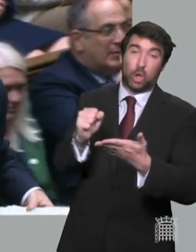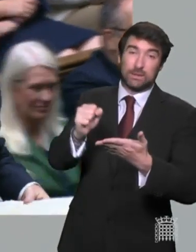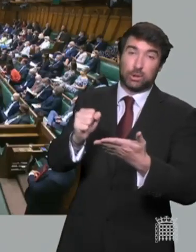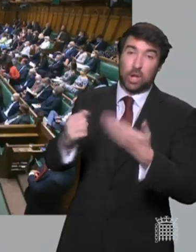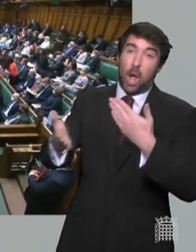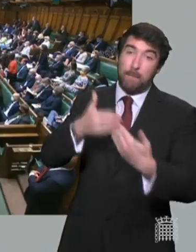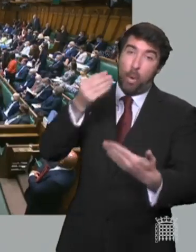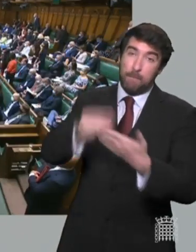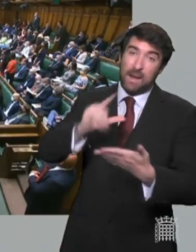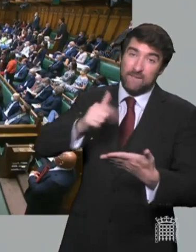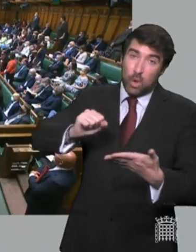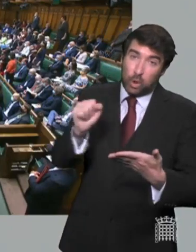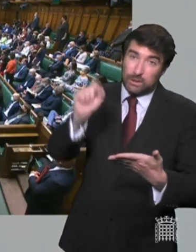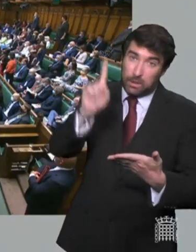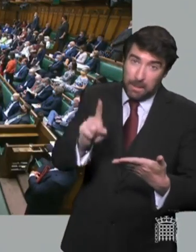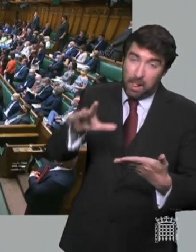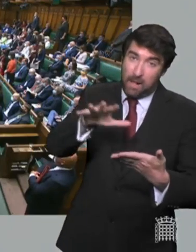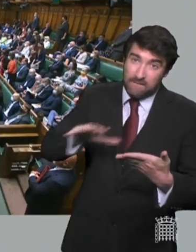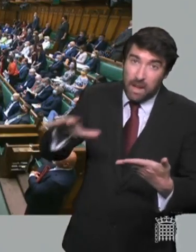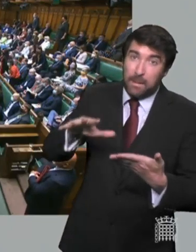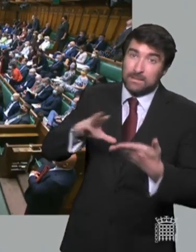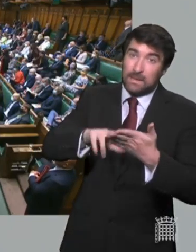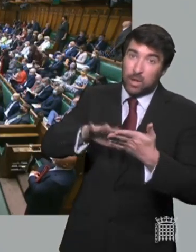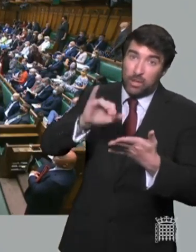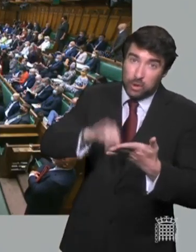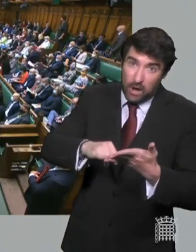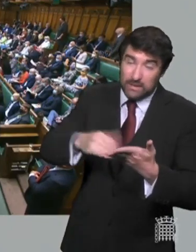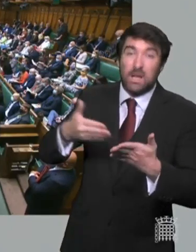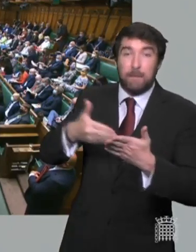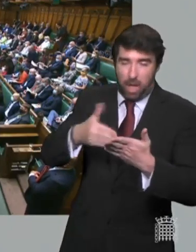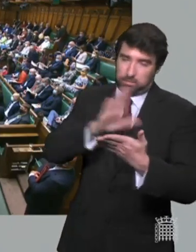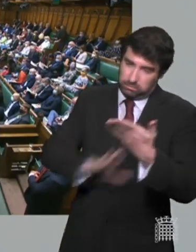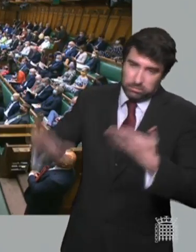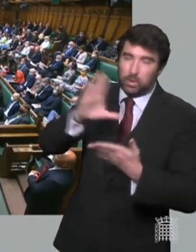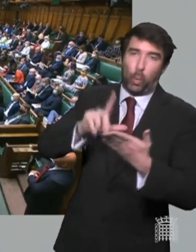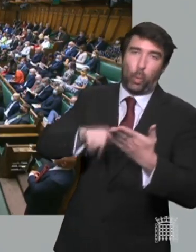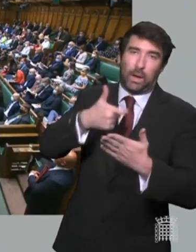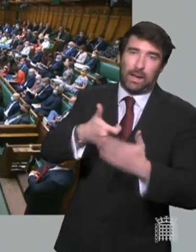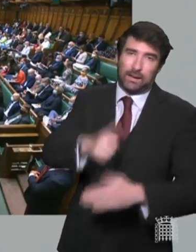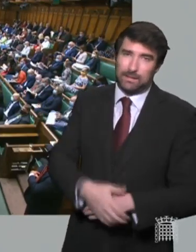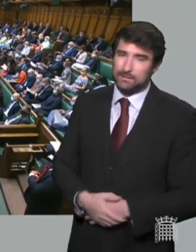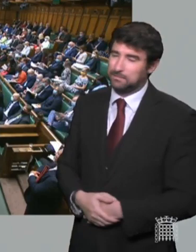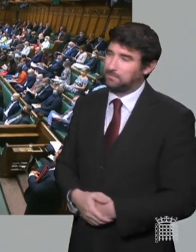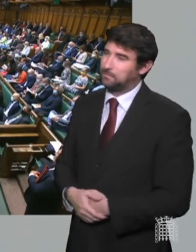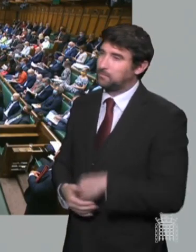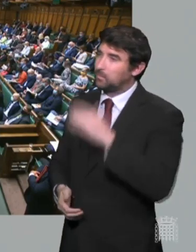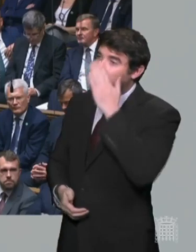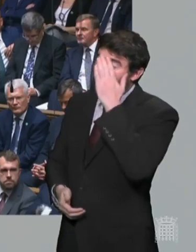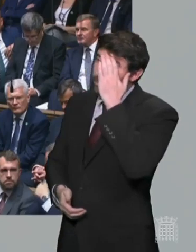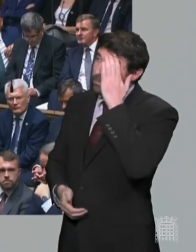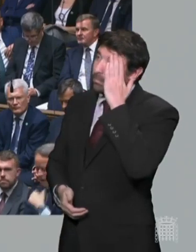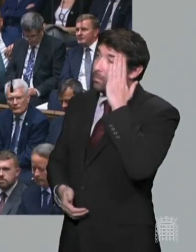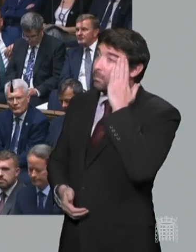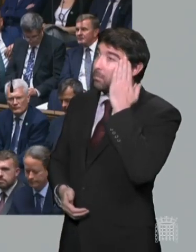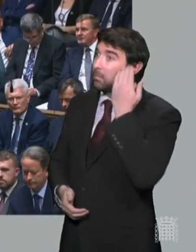Kingdom. Davis. Thank you, Mr. Speaker. The growing populations of Grantham and Stamford require a long-term integrated